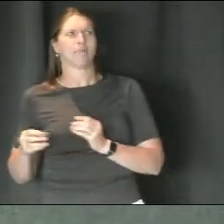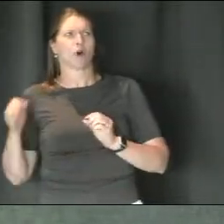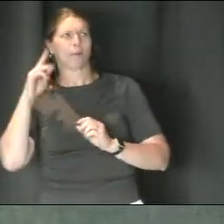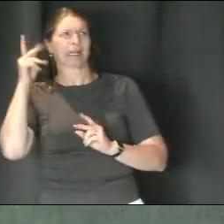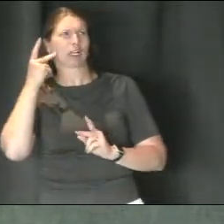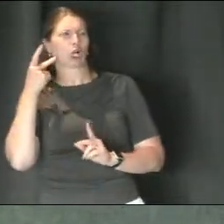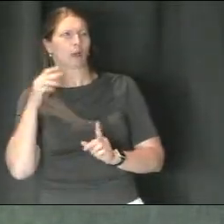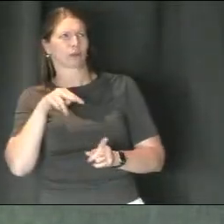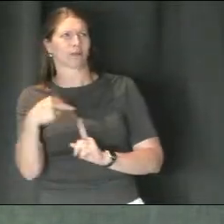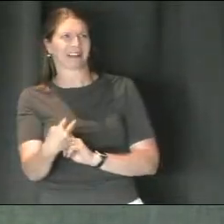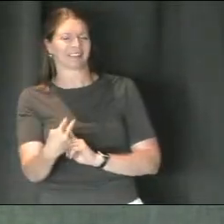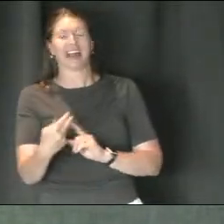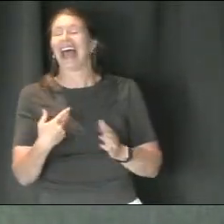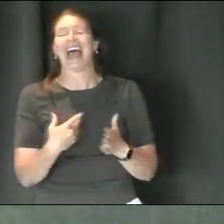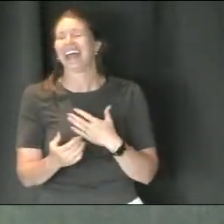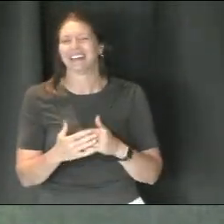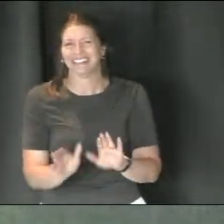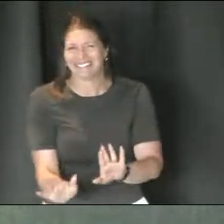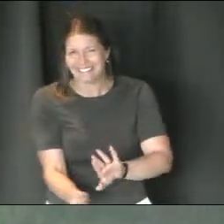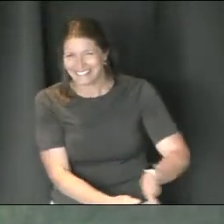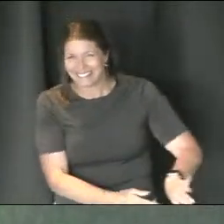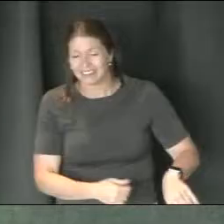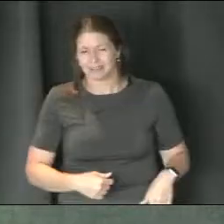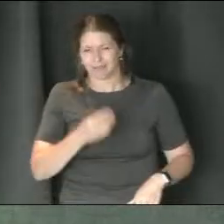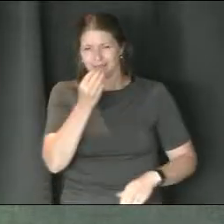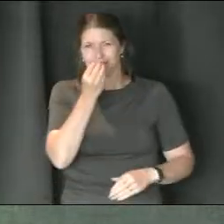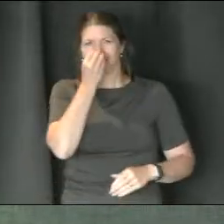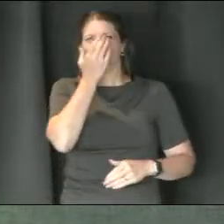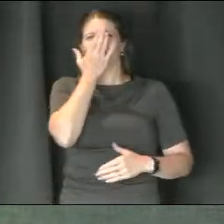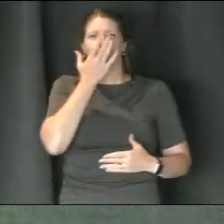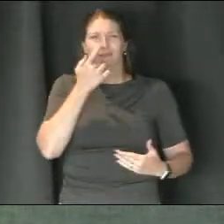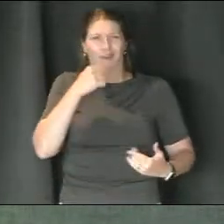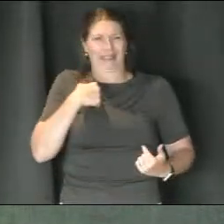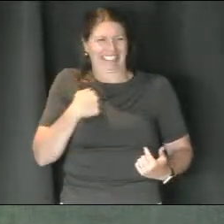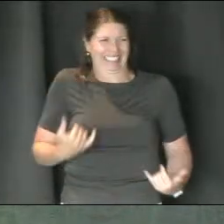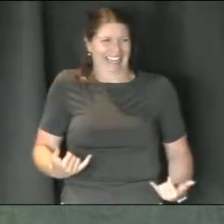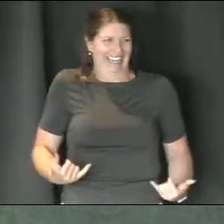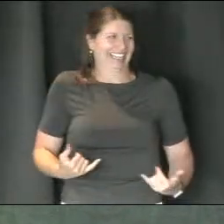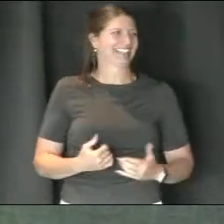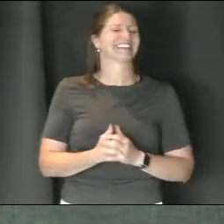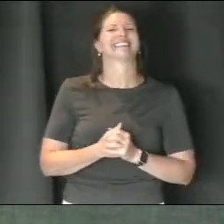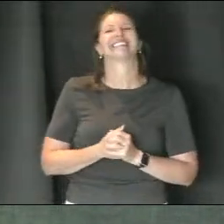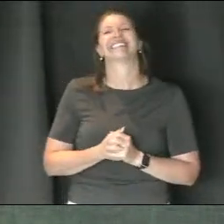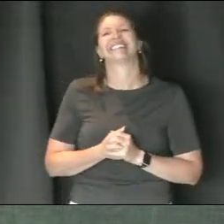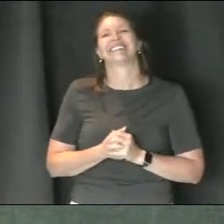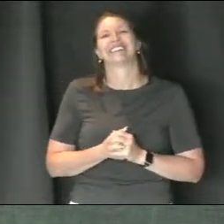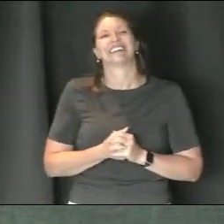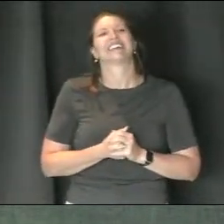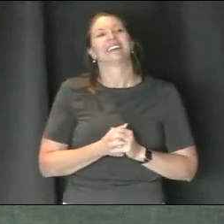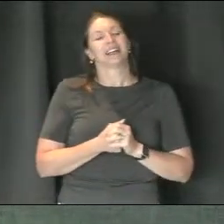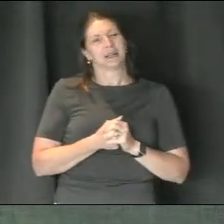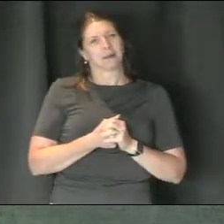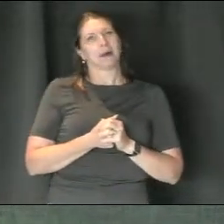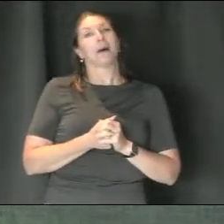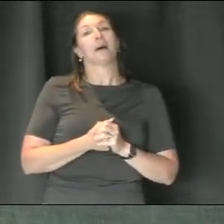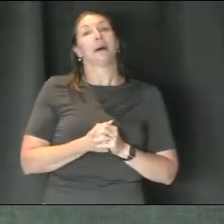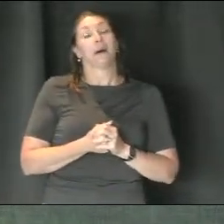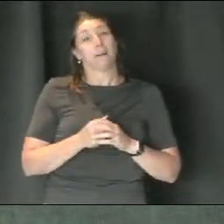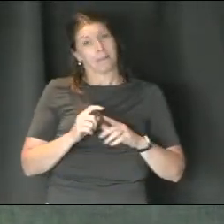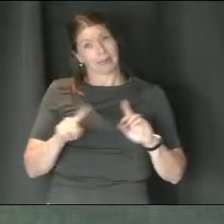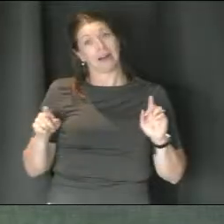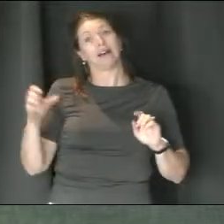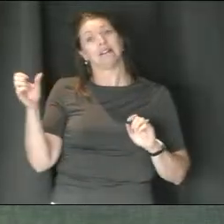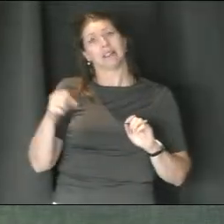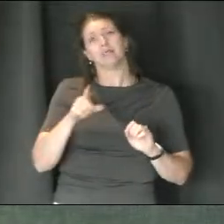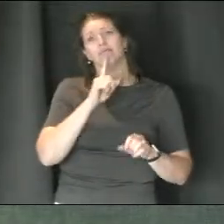So I guess the lesson learned from here this morning. But as I said at the beginning, I do talk about how